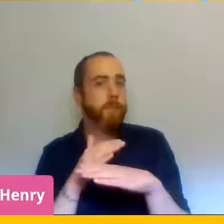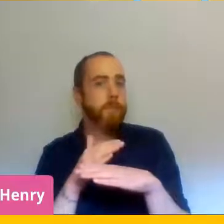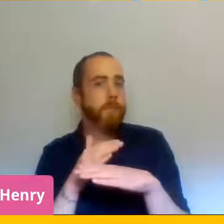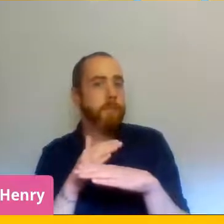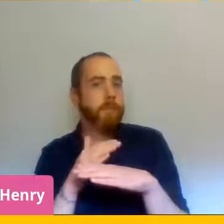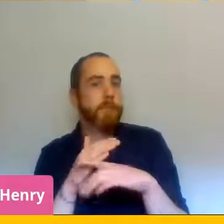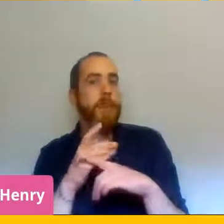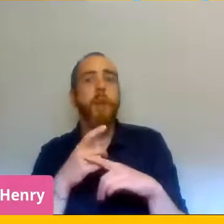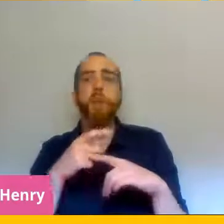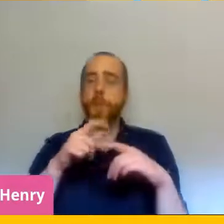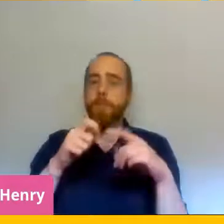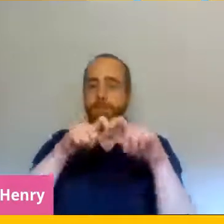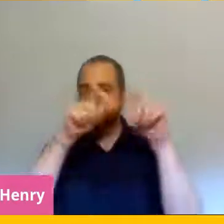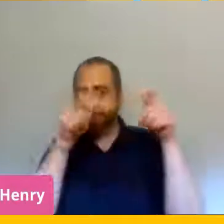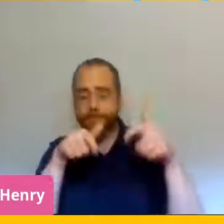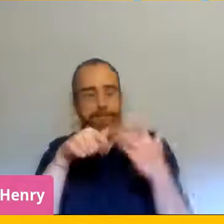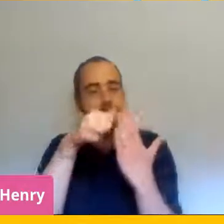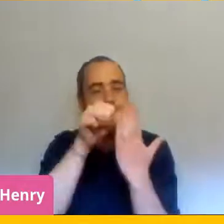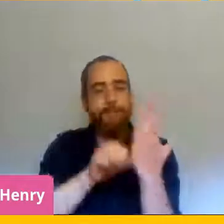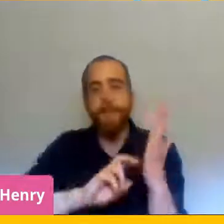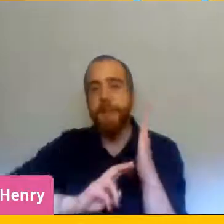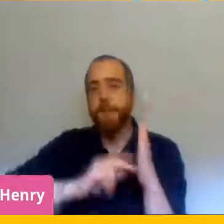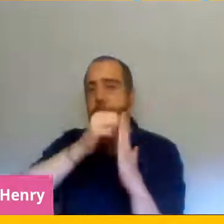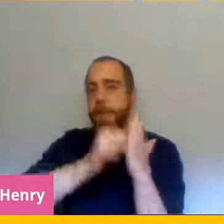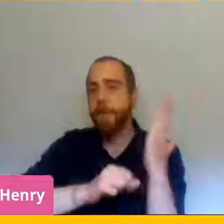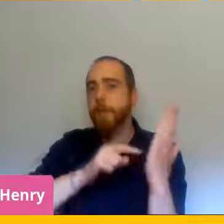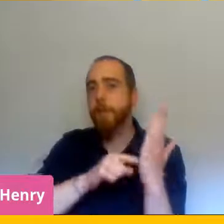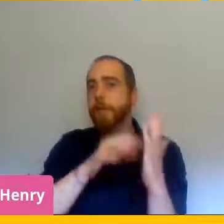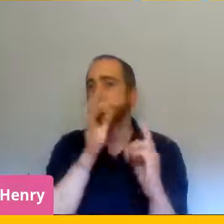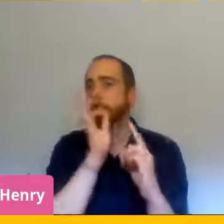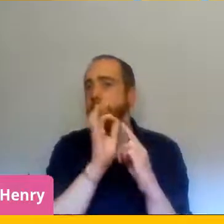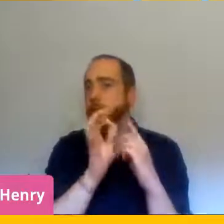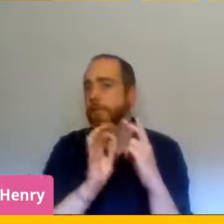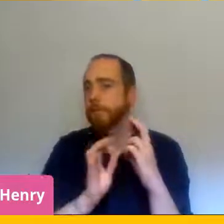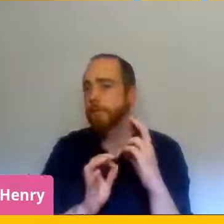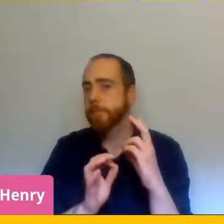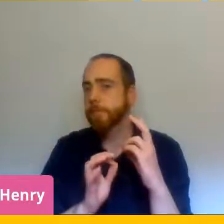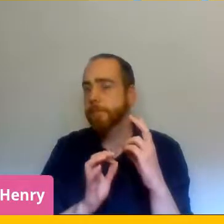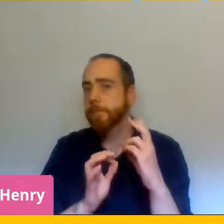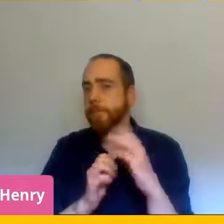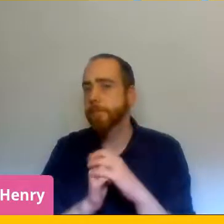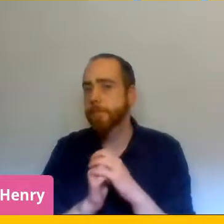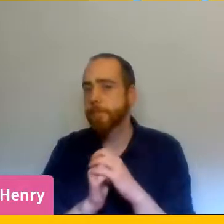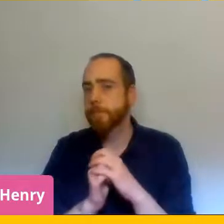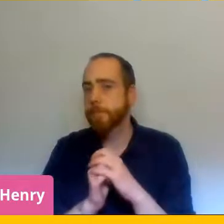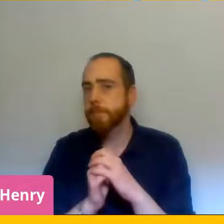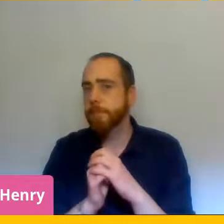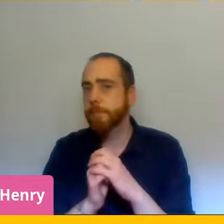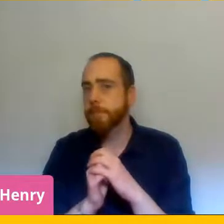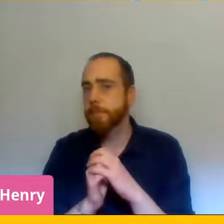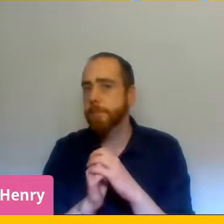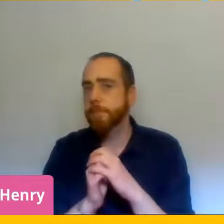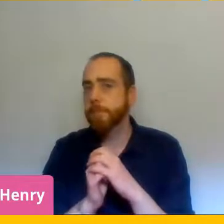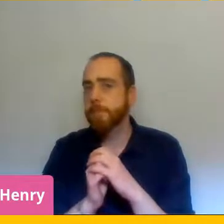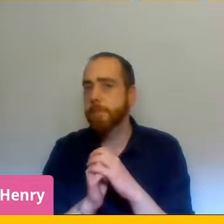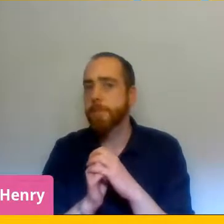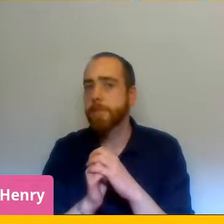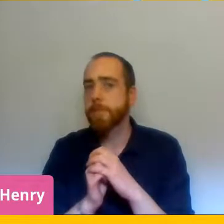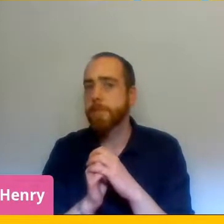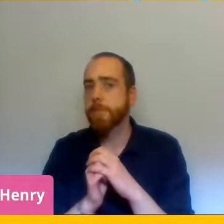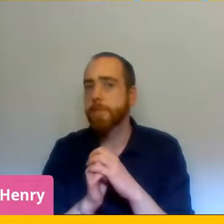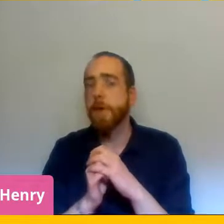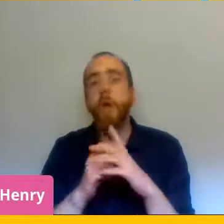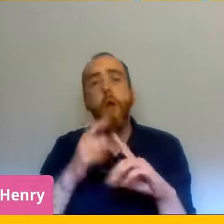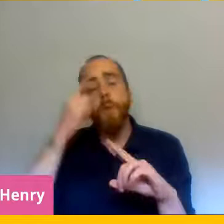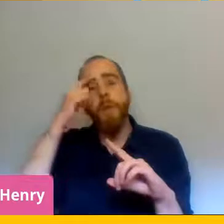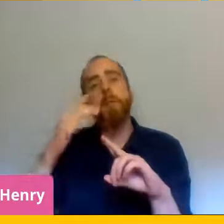claim. It's quite a detailed claim, actually. We put in our last JCNC for the casualised staff in our institution. And that's really, we've been